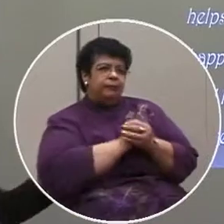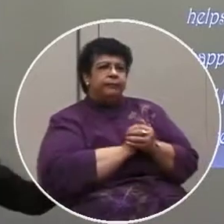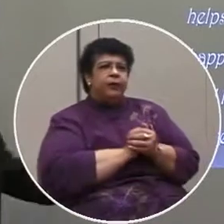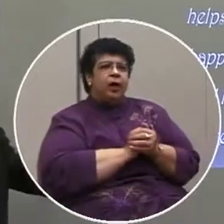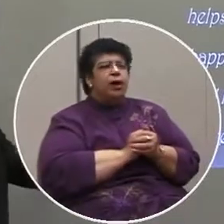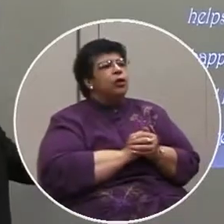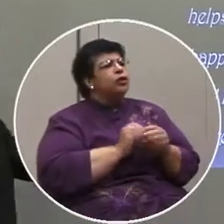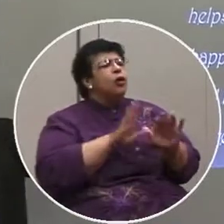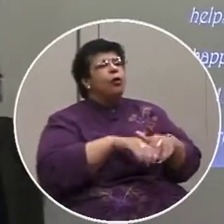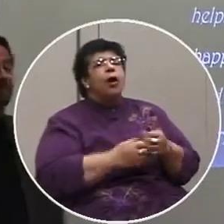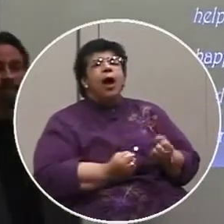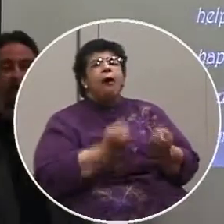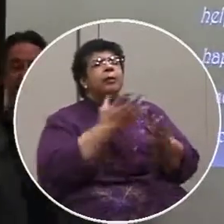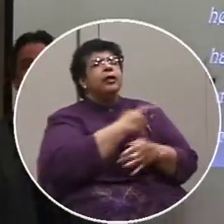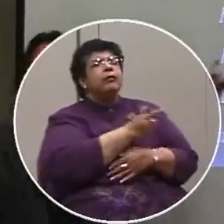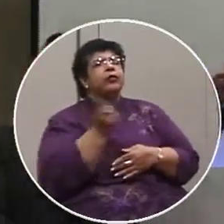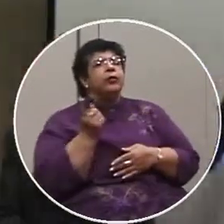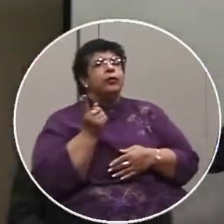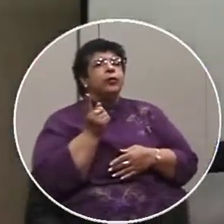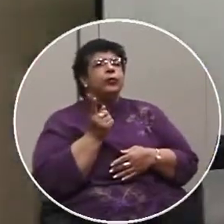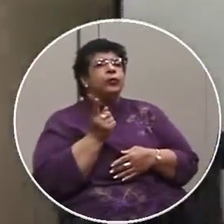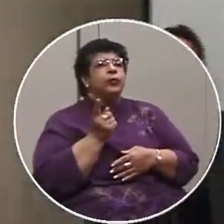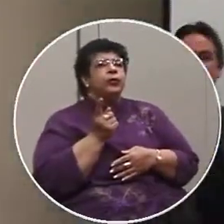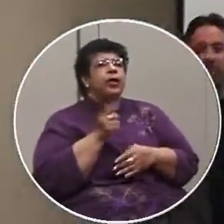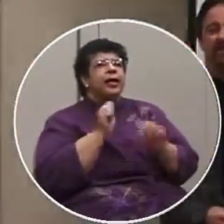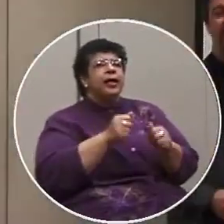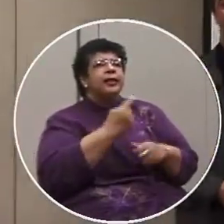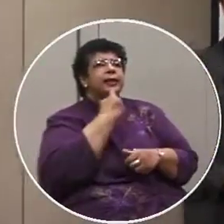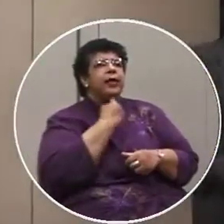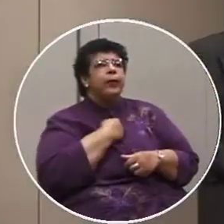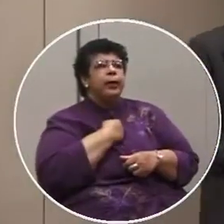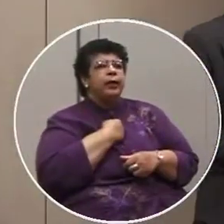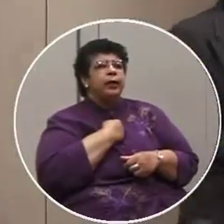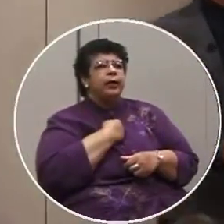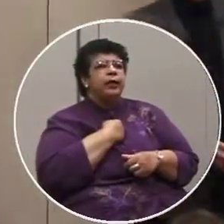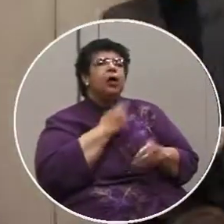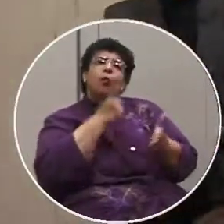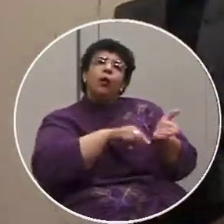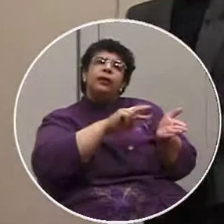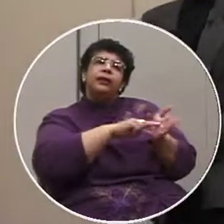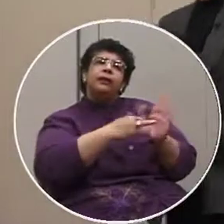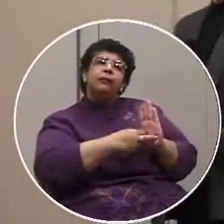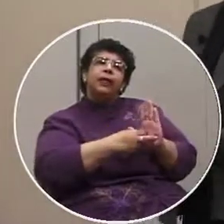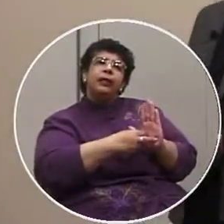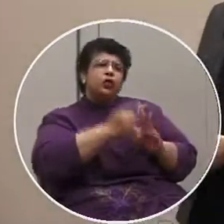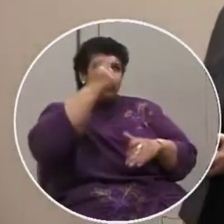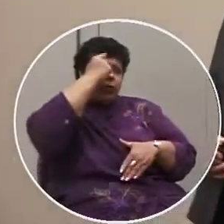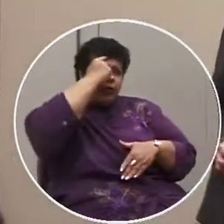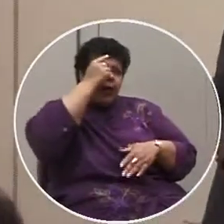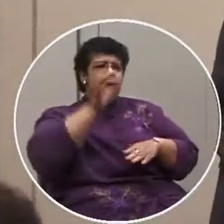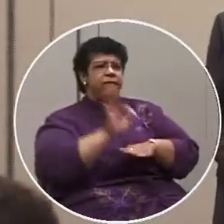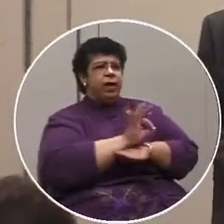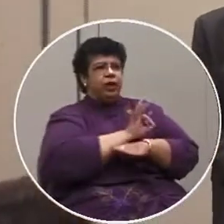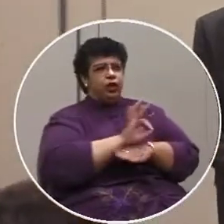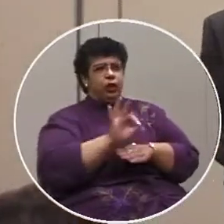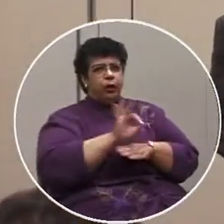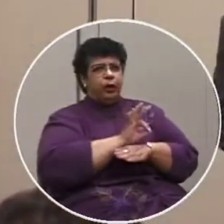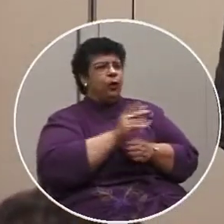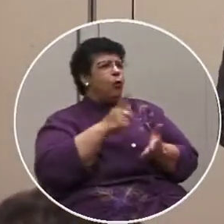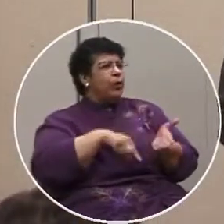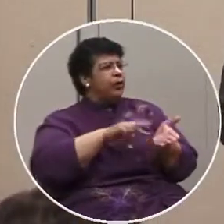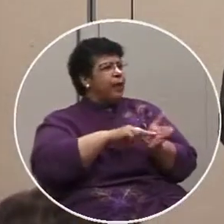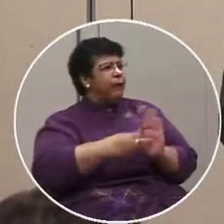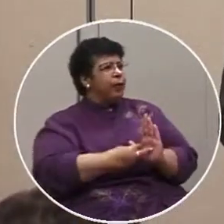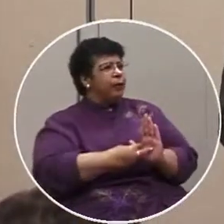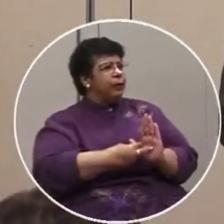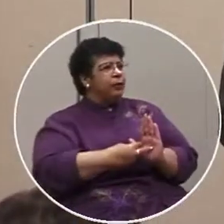So how many of you can tell me what it means to think functionally? What does it mean